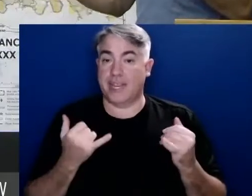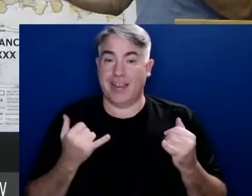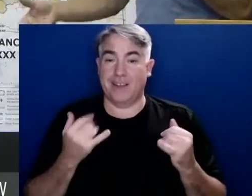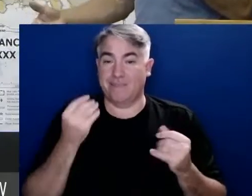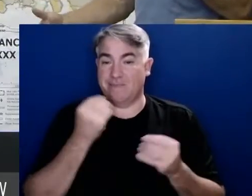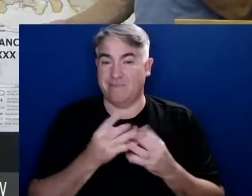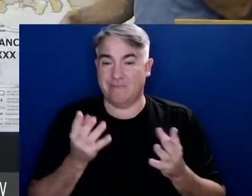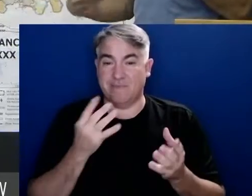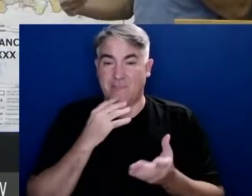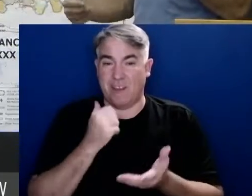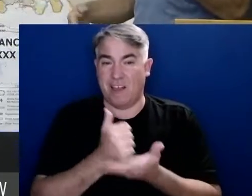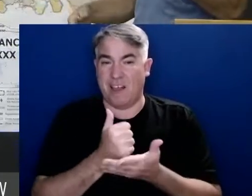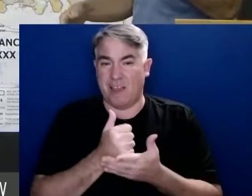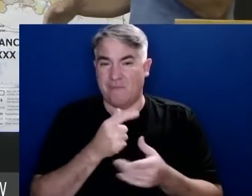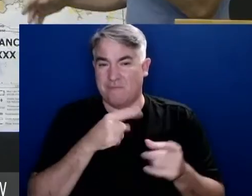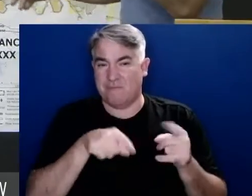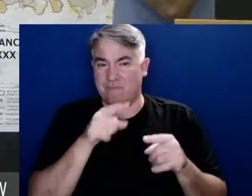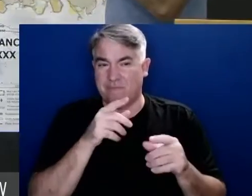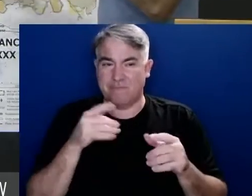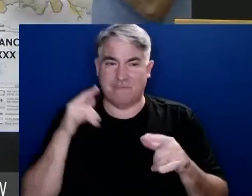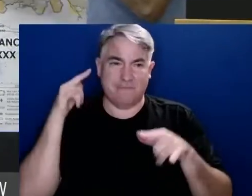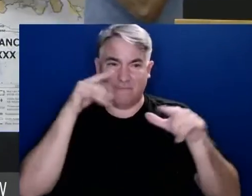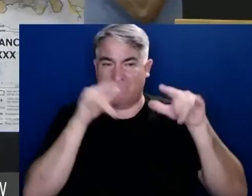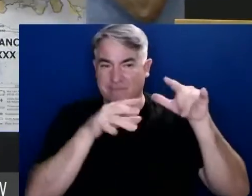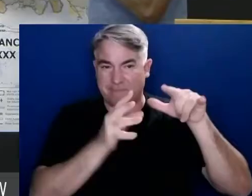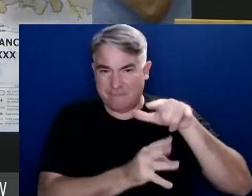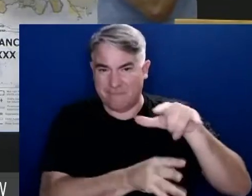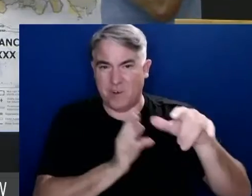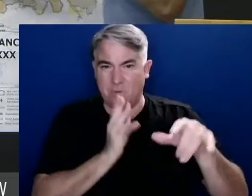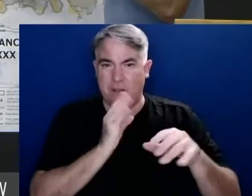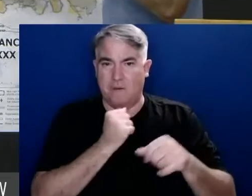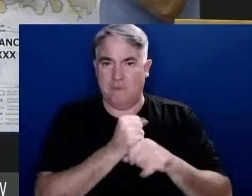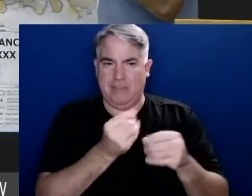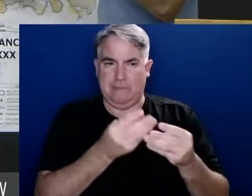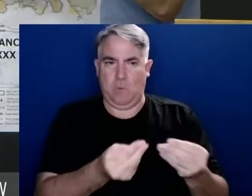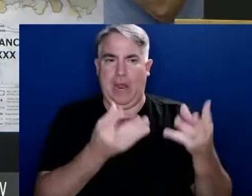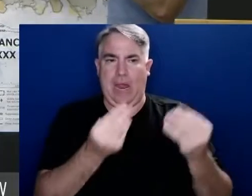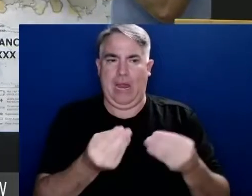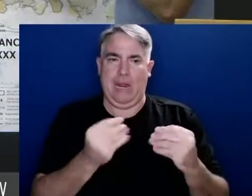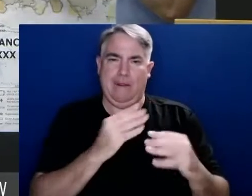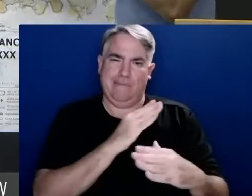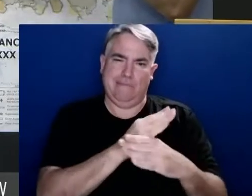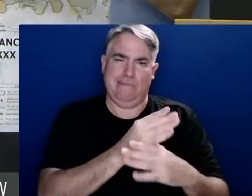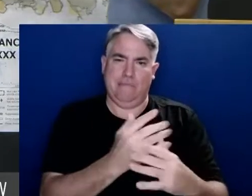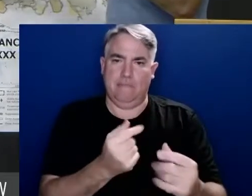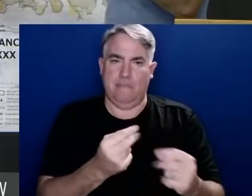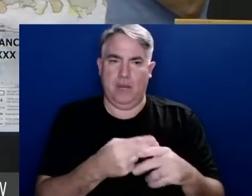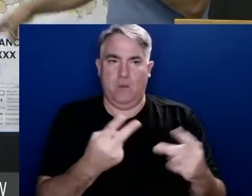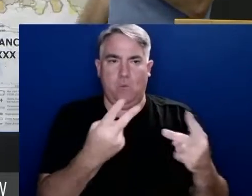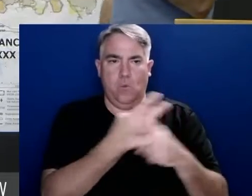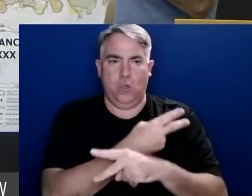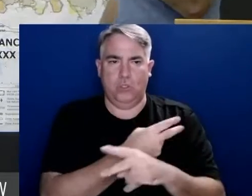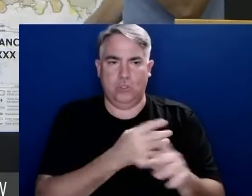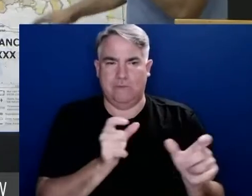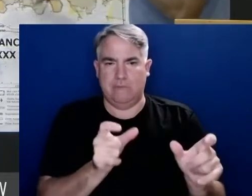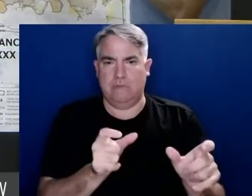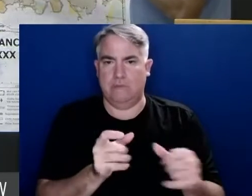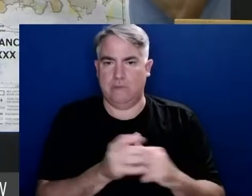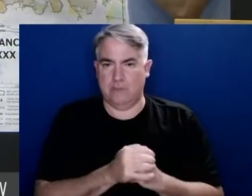help them, give them something to stir into the ground and put that out. So very minimal use of aircraft in here today, but it was used